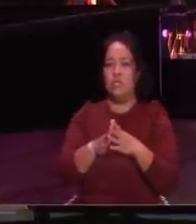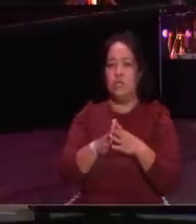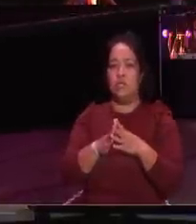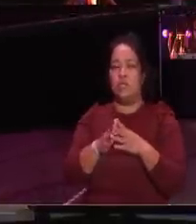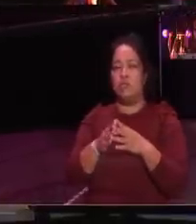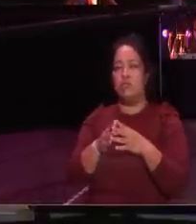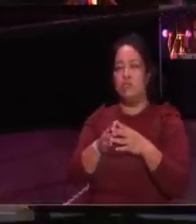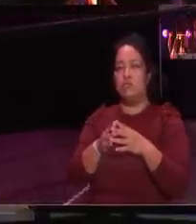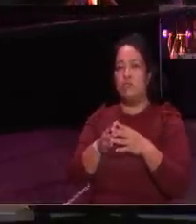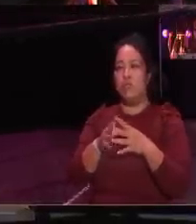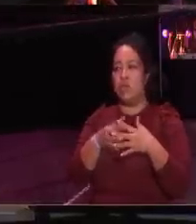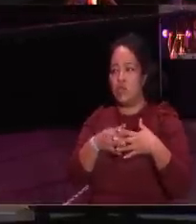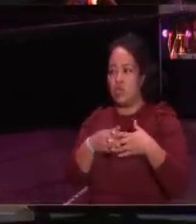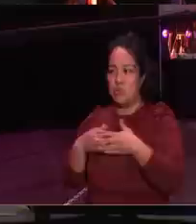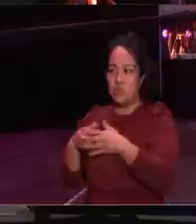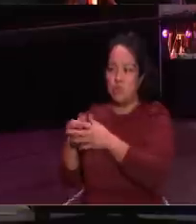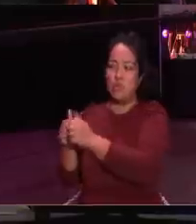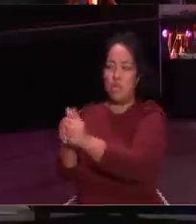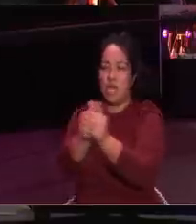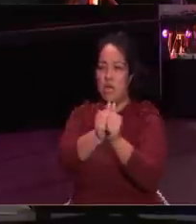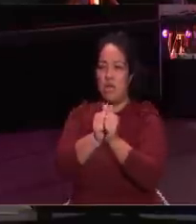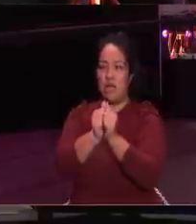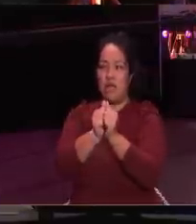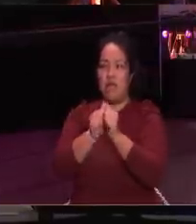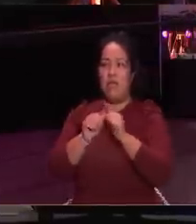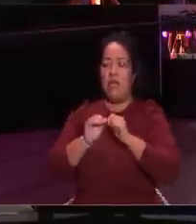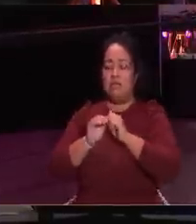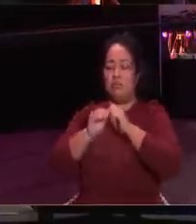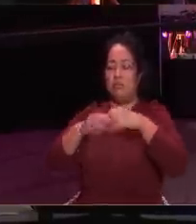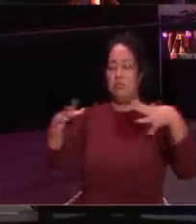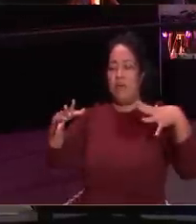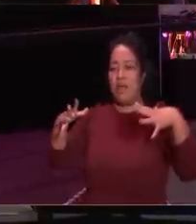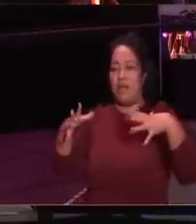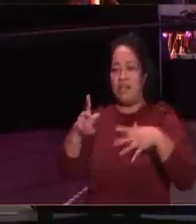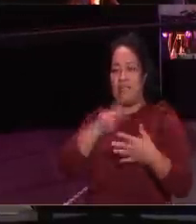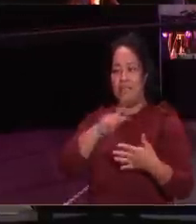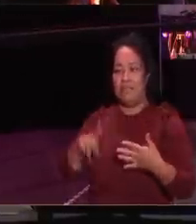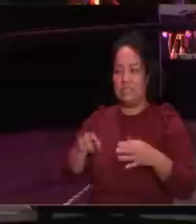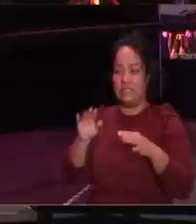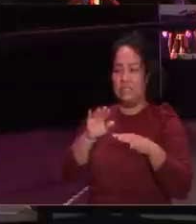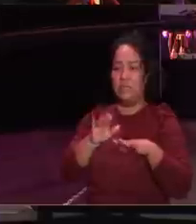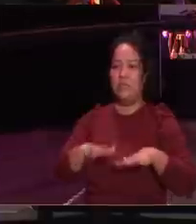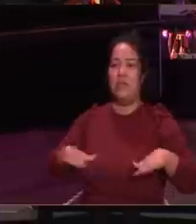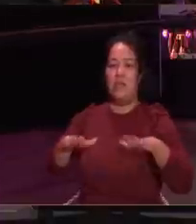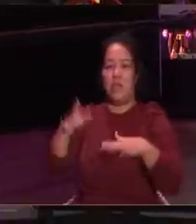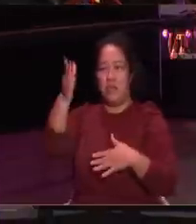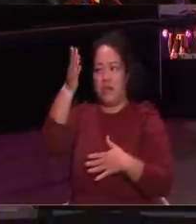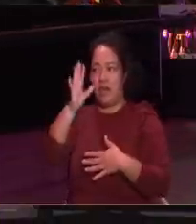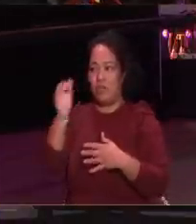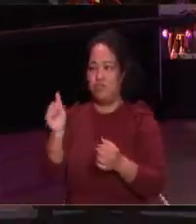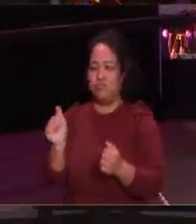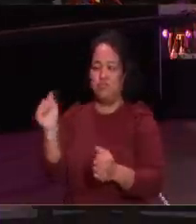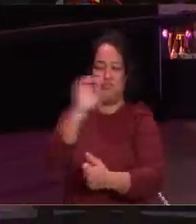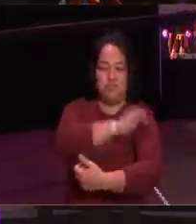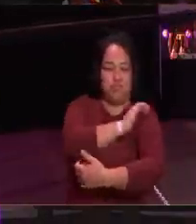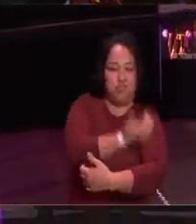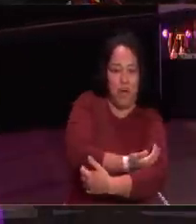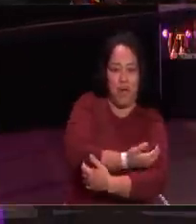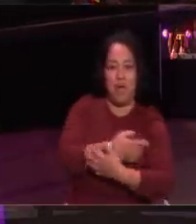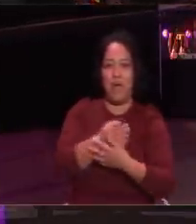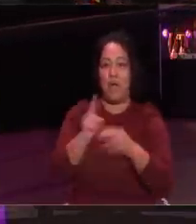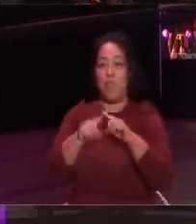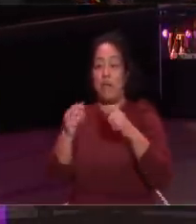de Dios. United expanding the kingdom of God. Con poder. With power. Pero en avivamiento. But